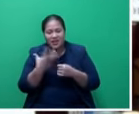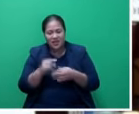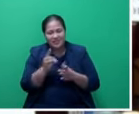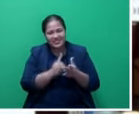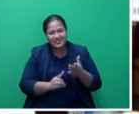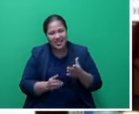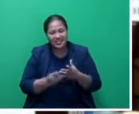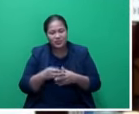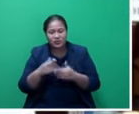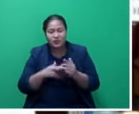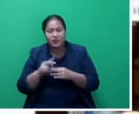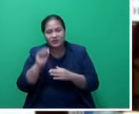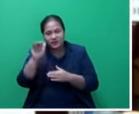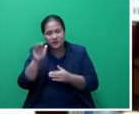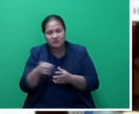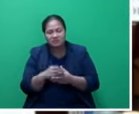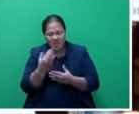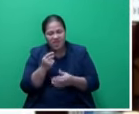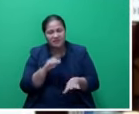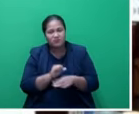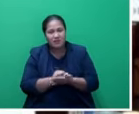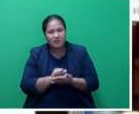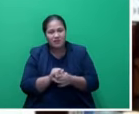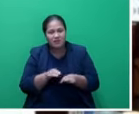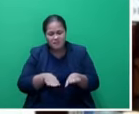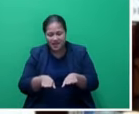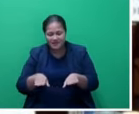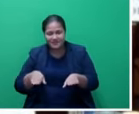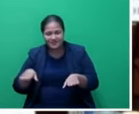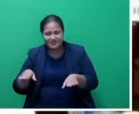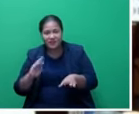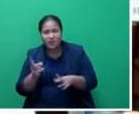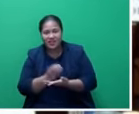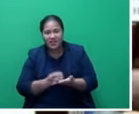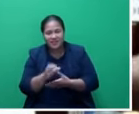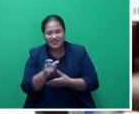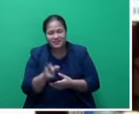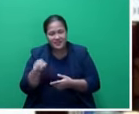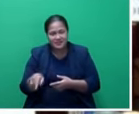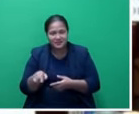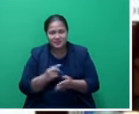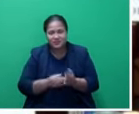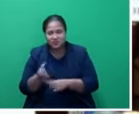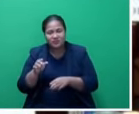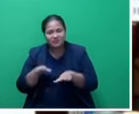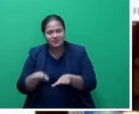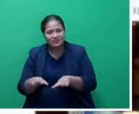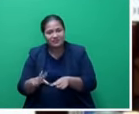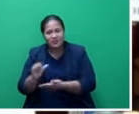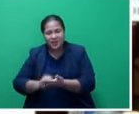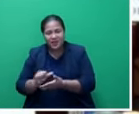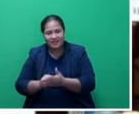future. There will be proper parking facilities provided to the customers as they stop to buy from these